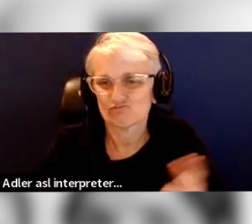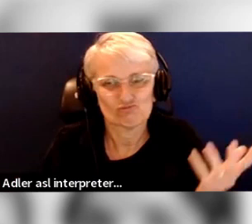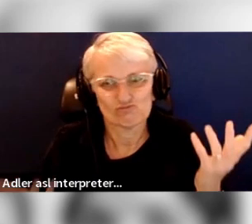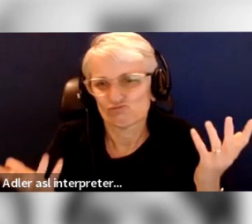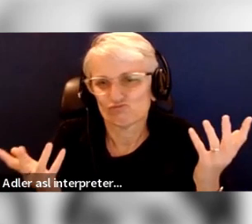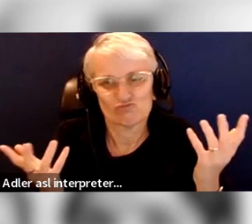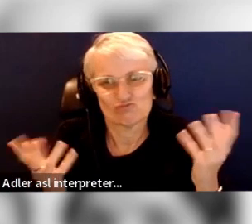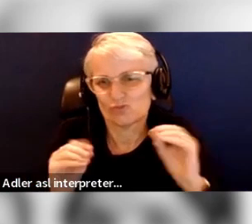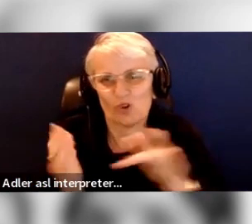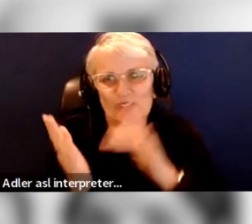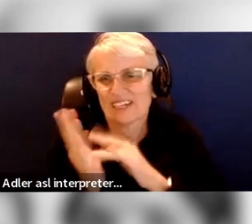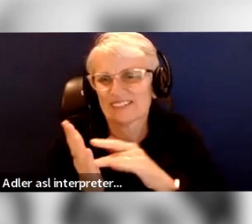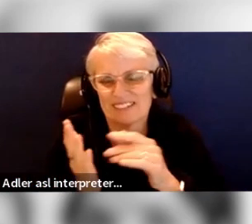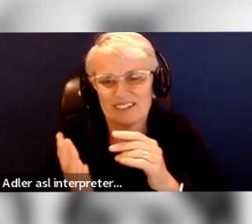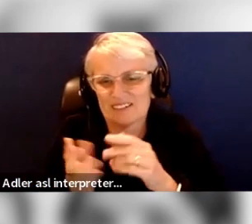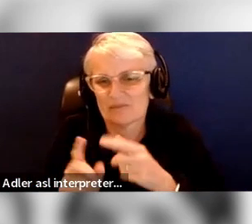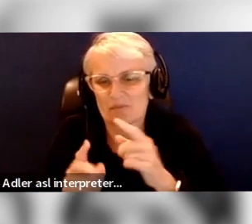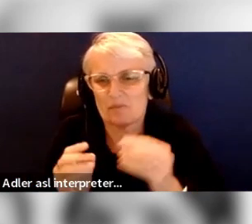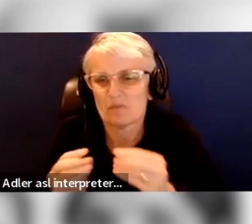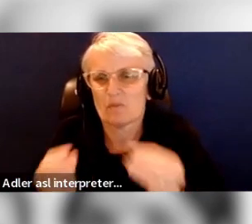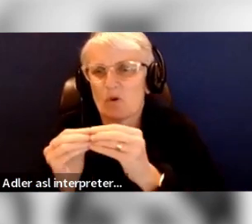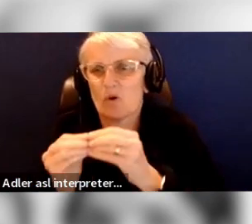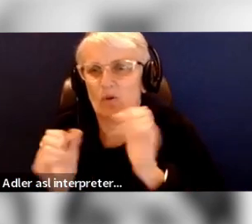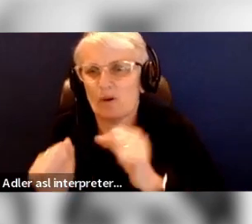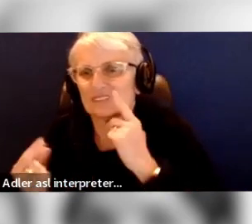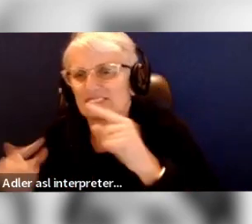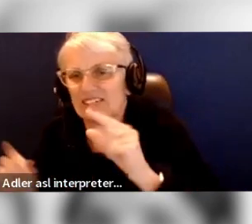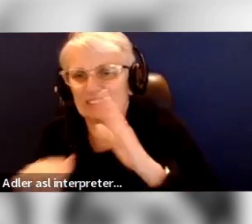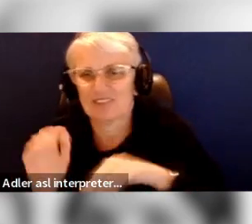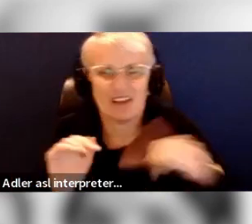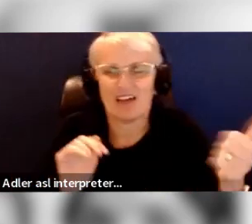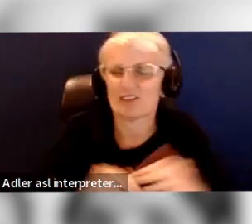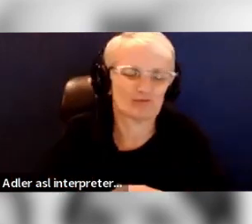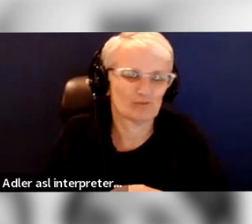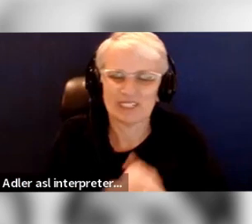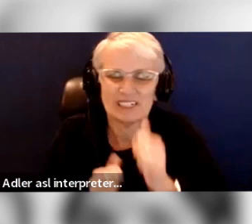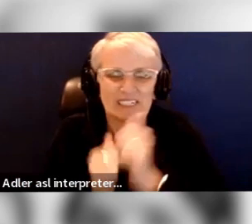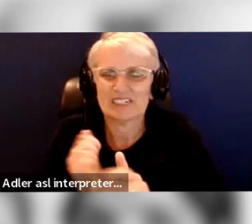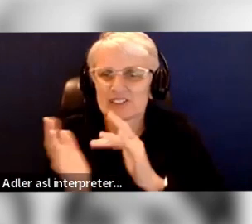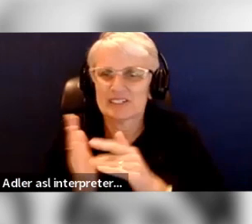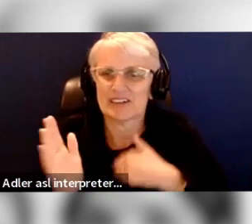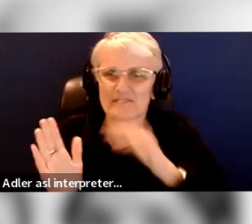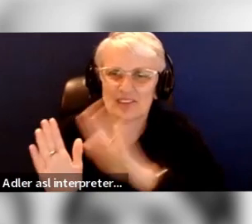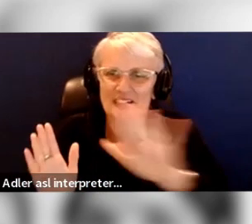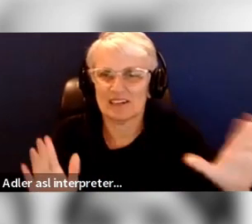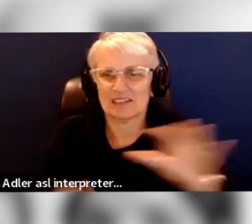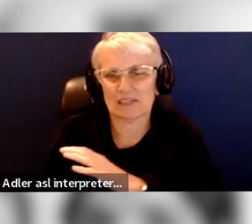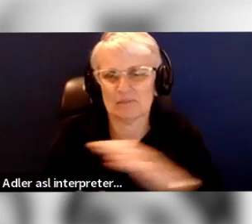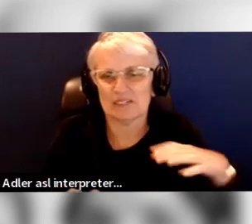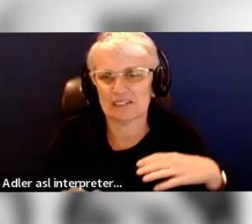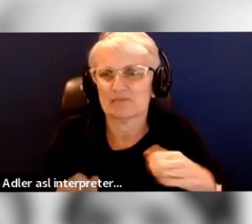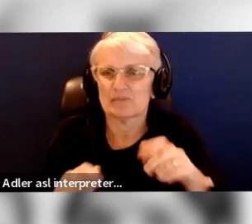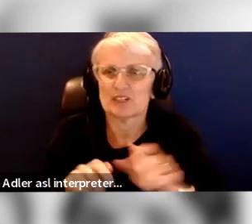There's no center that you could apply to that you'd have a greater chance of success. Each center uses, while each center has their own review committee, they each use